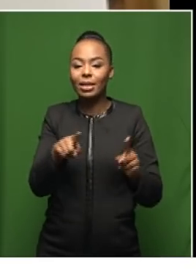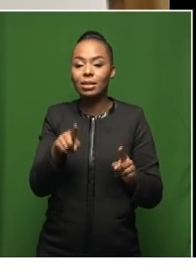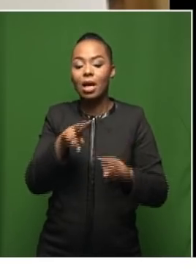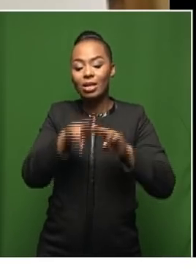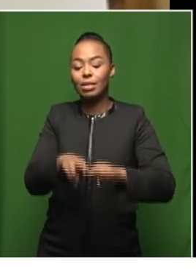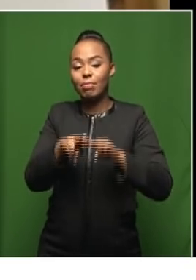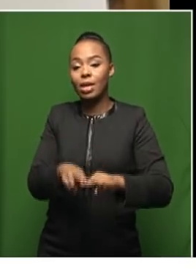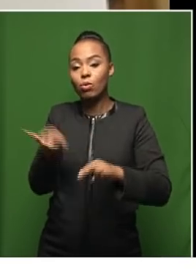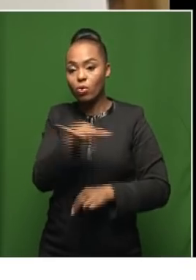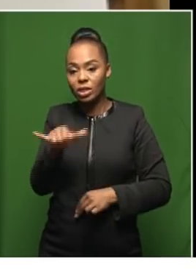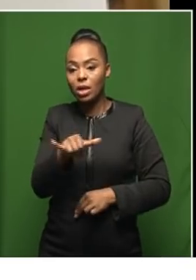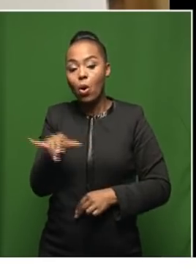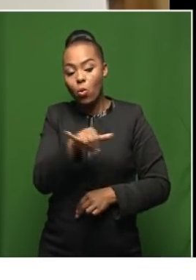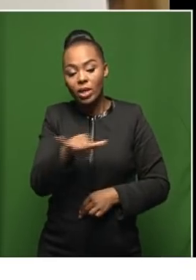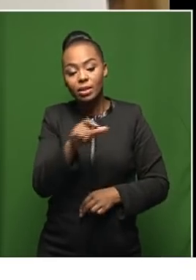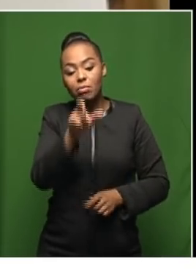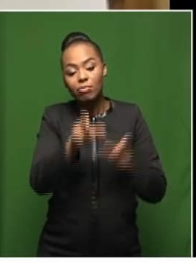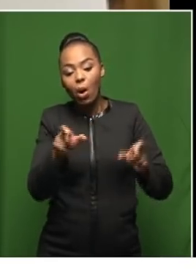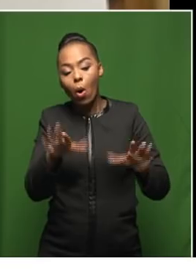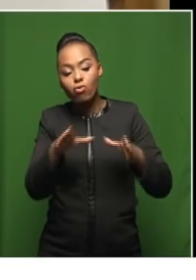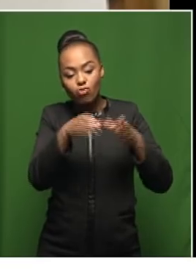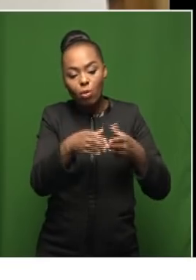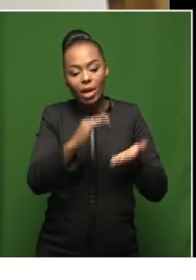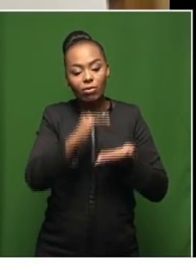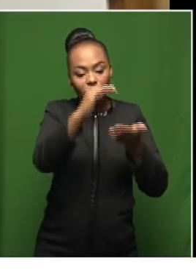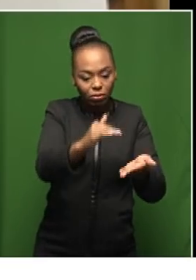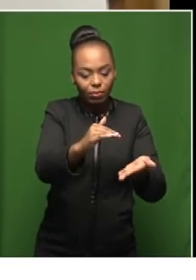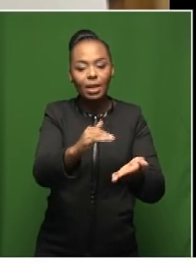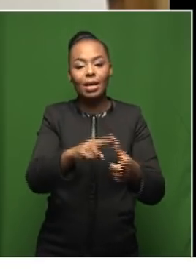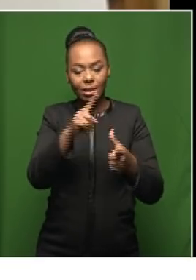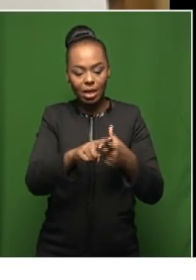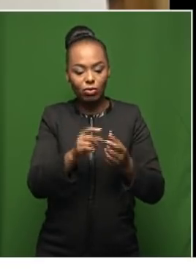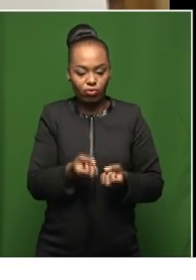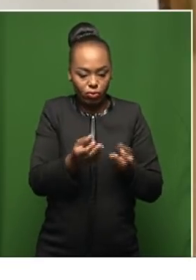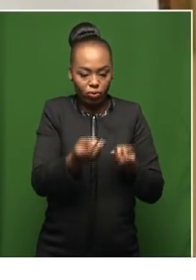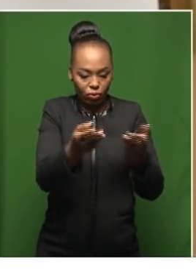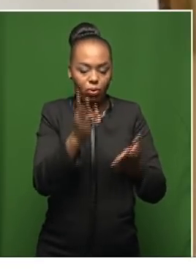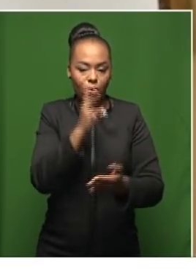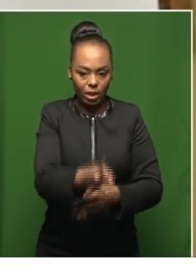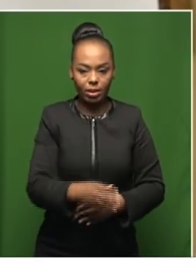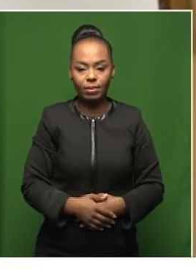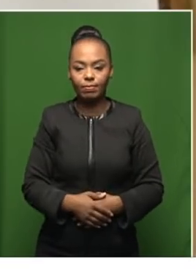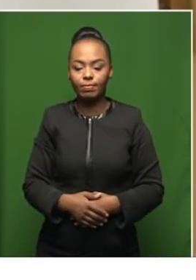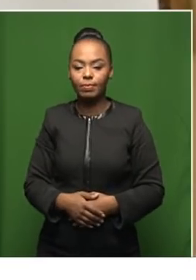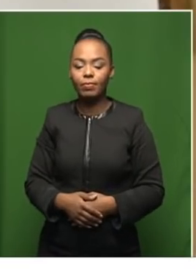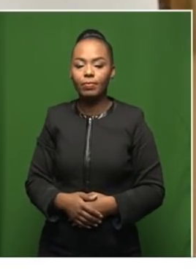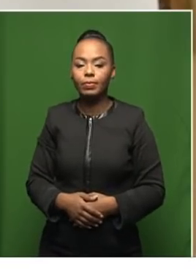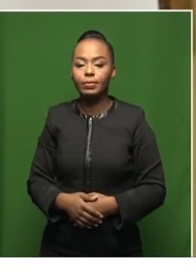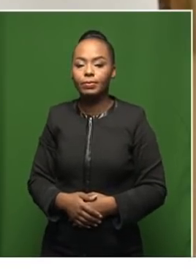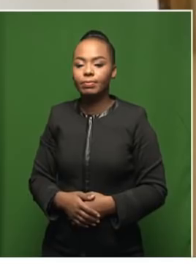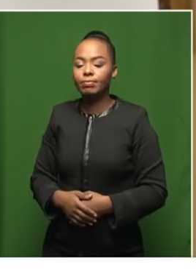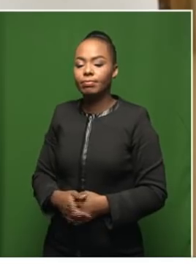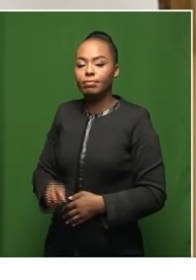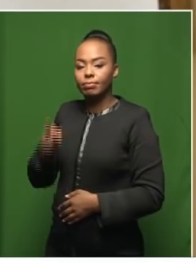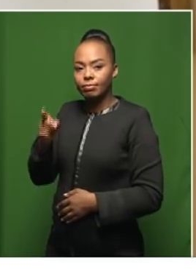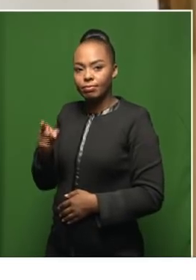that vaccination first. And so that is the approach that we're going to be taking. Okay. And what kind of processes, Minister, are in place